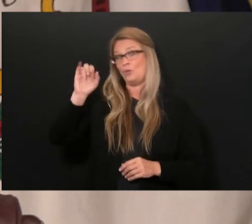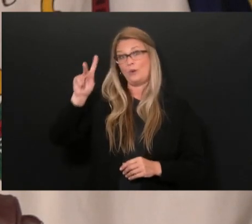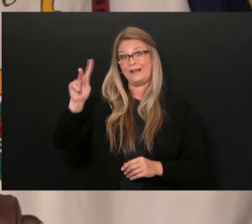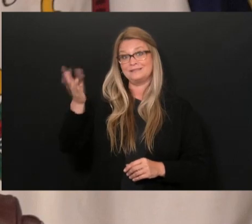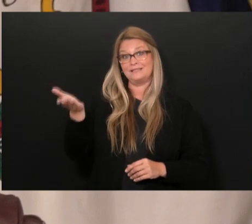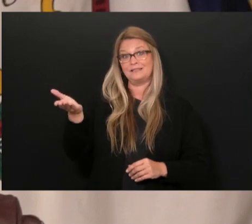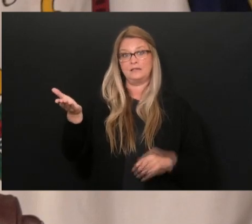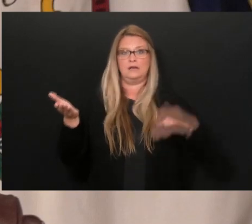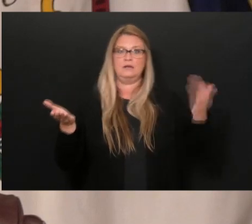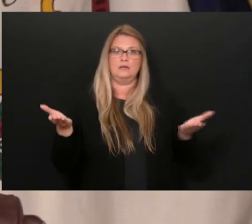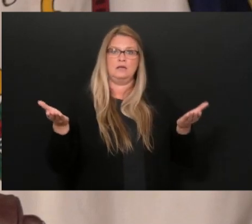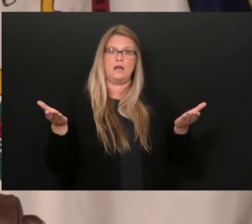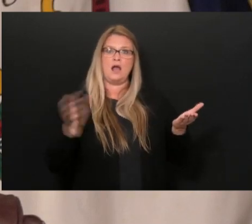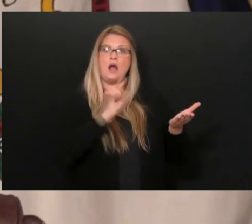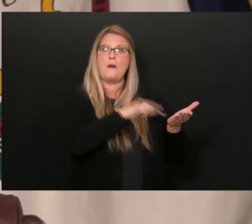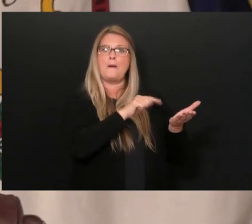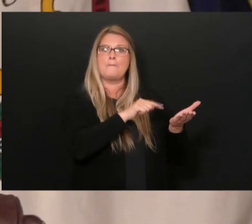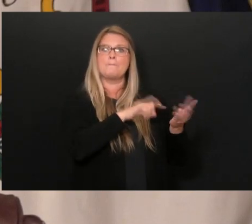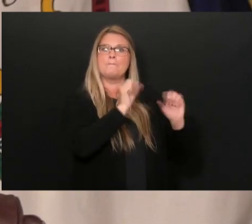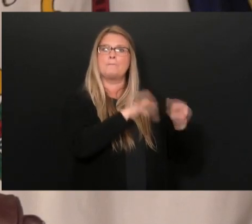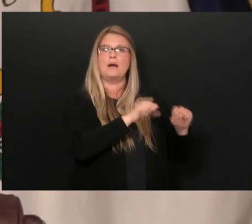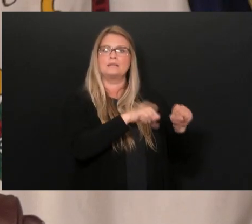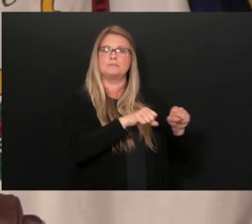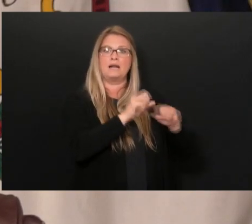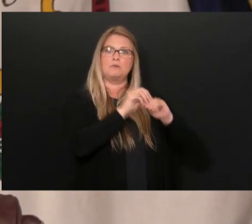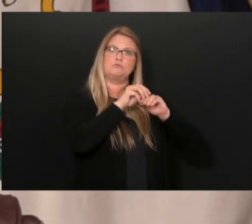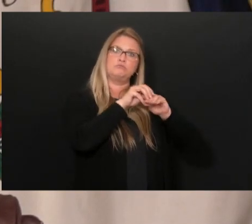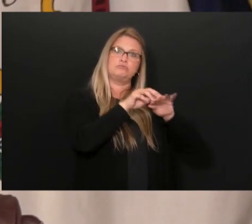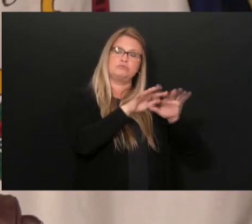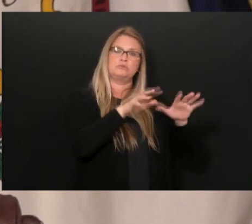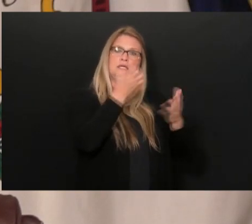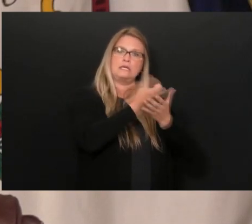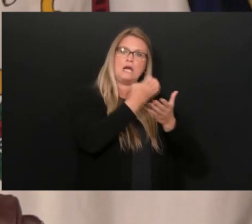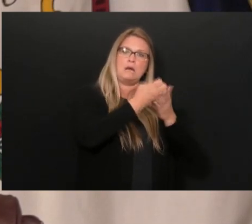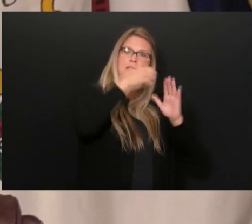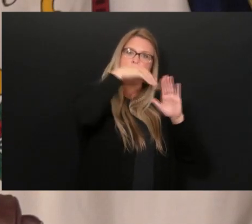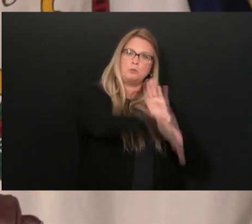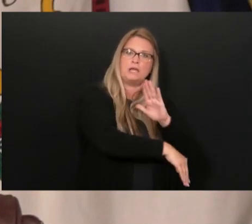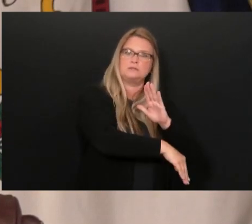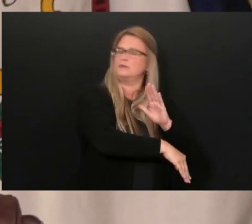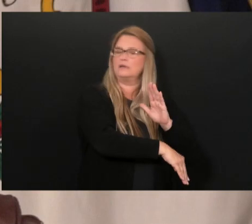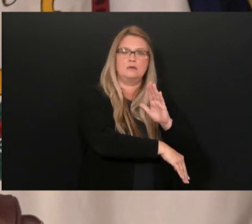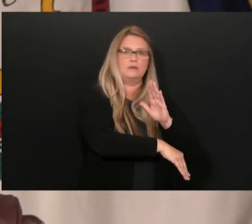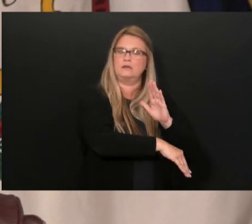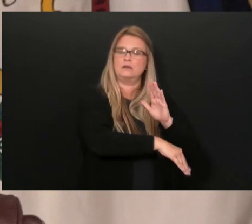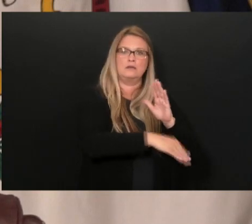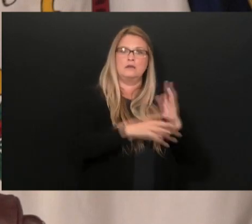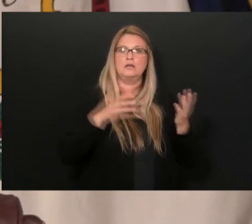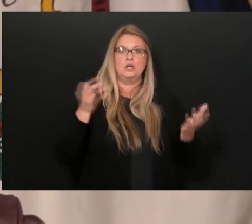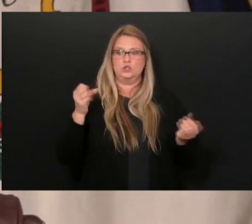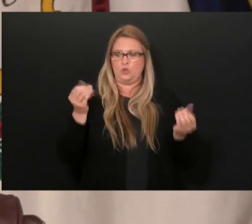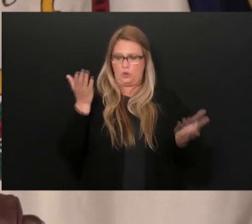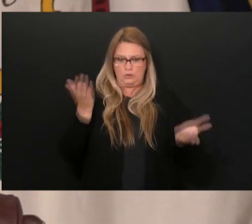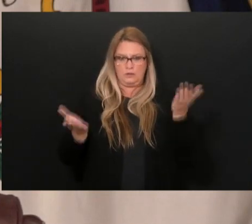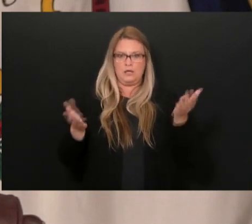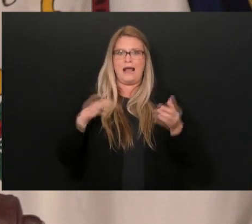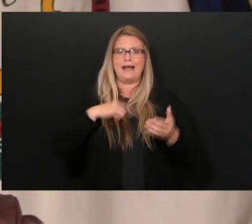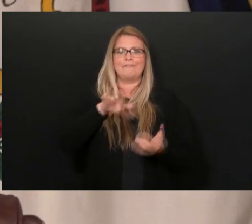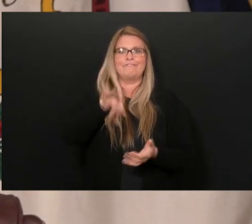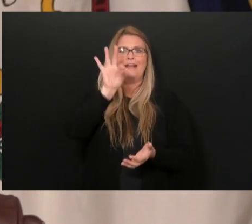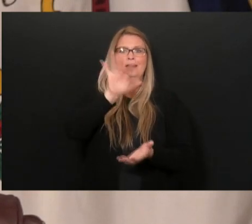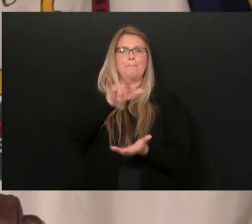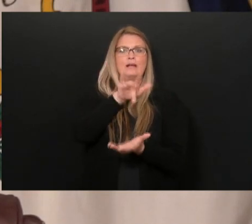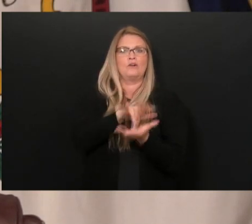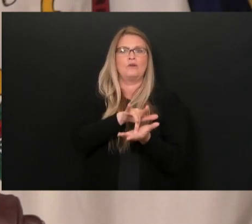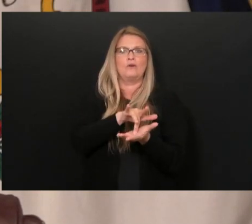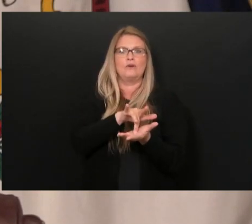right hand, you've got the possibility of an all out and out depression. Now, and somewhere in between is where we've got to